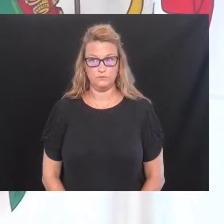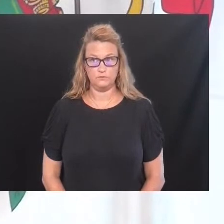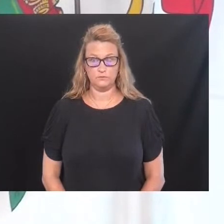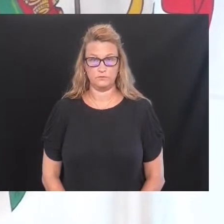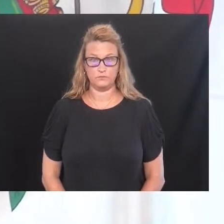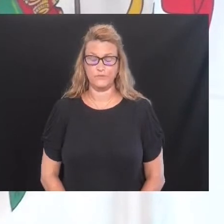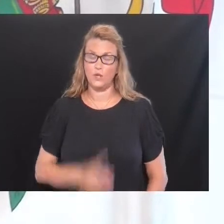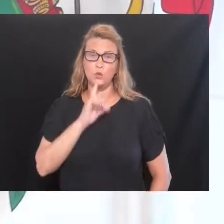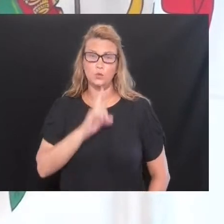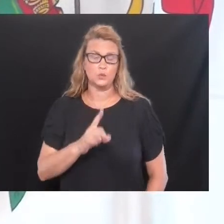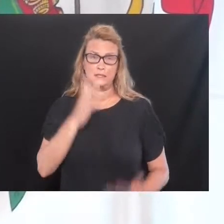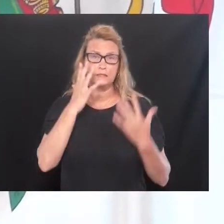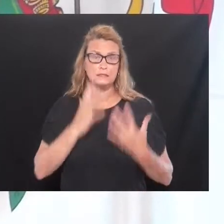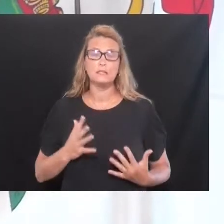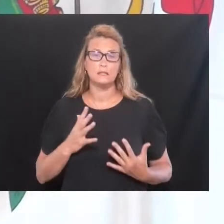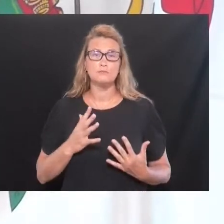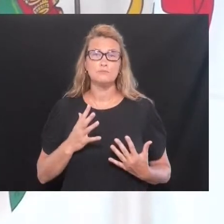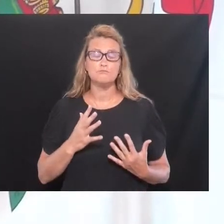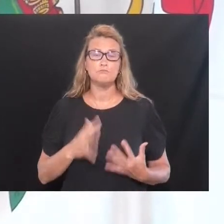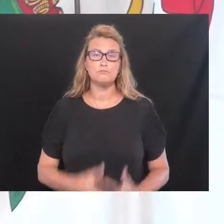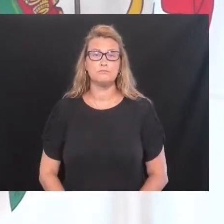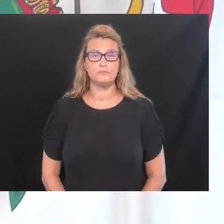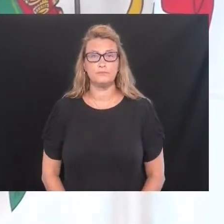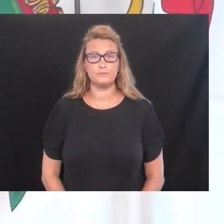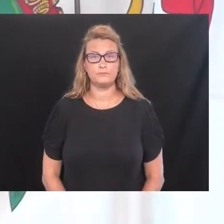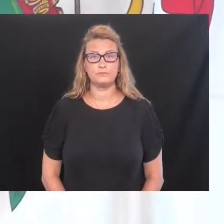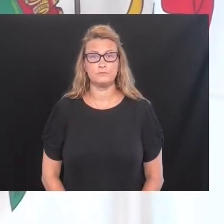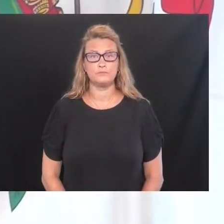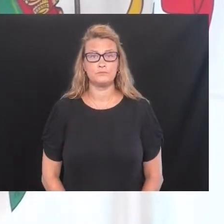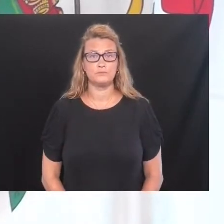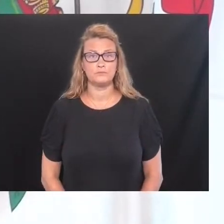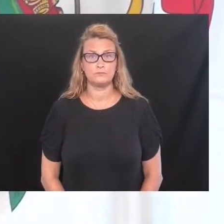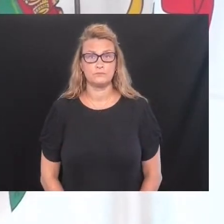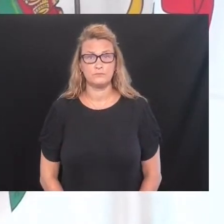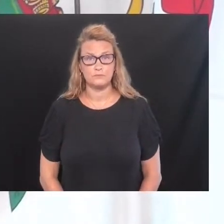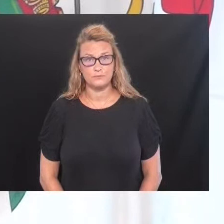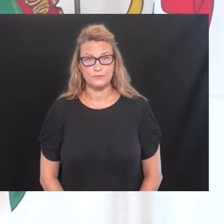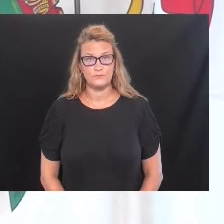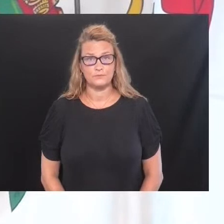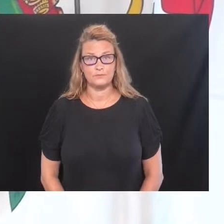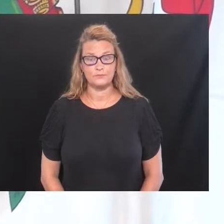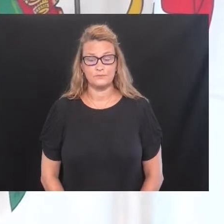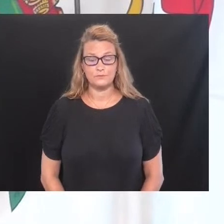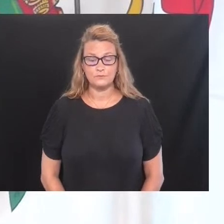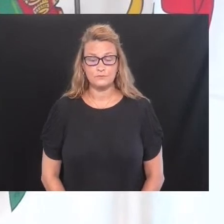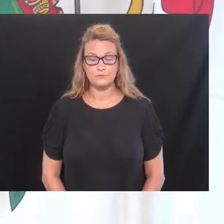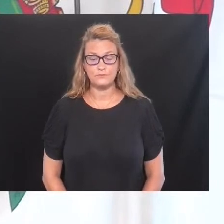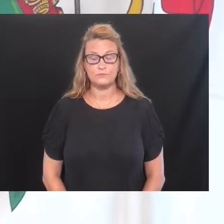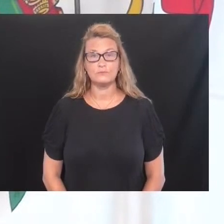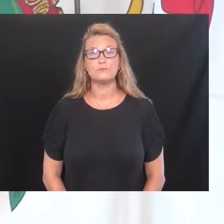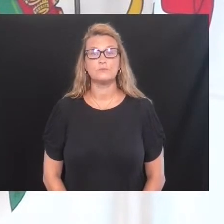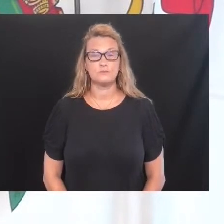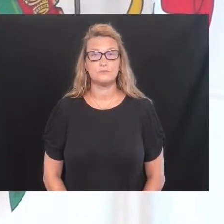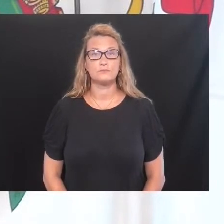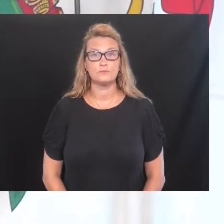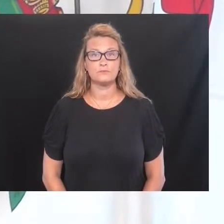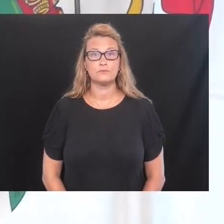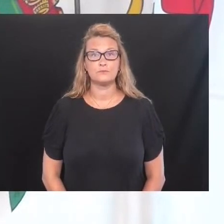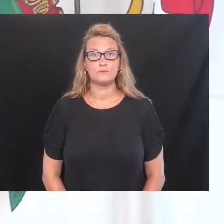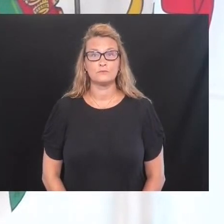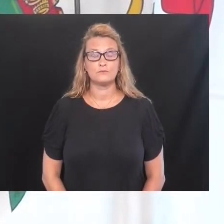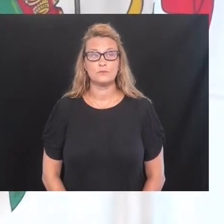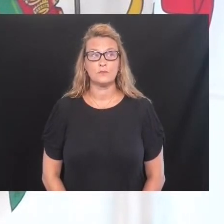It's really a shame, really a shame. And we've been dealt a tough card, and we